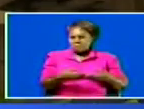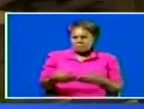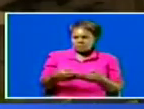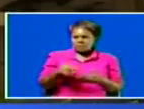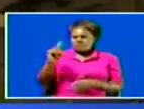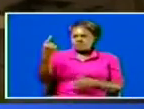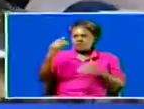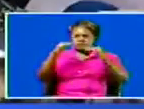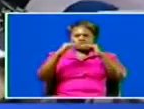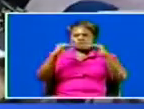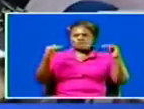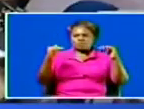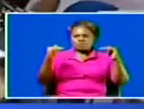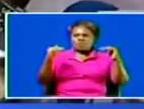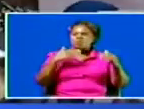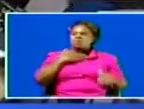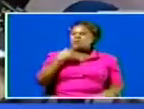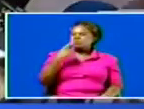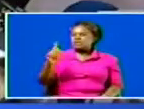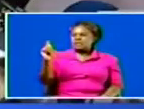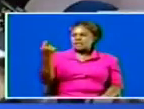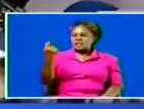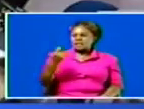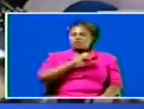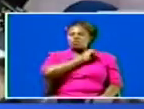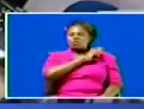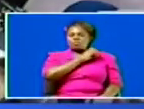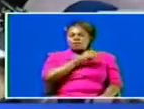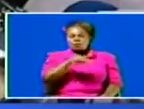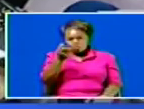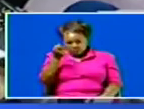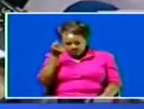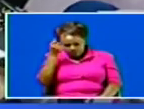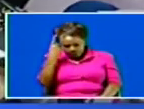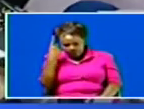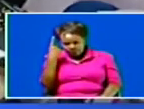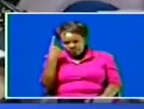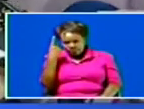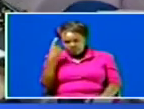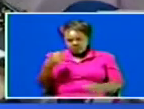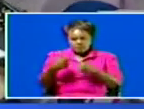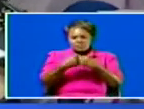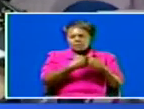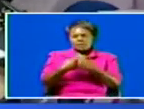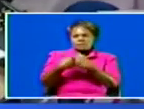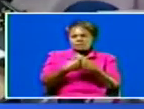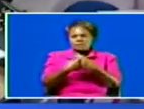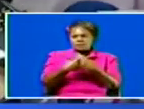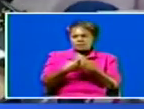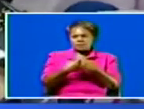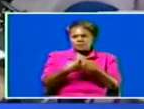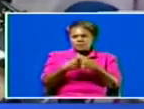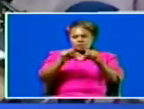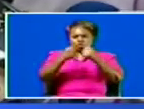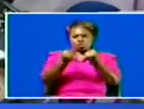on the first floor. And I'd like to tell the Kenyans who have those complaints, you know, you understand the challenges that come with anonymity of